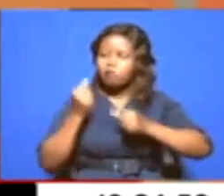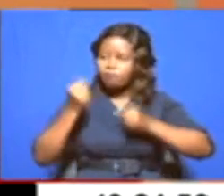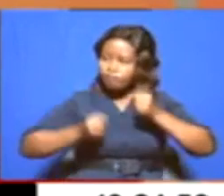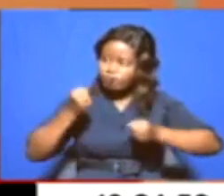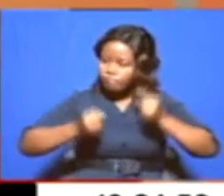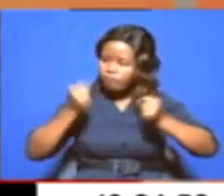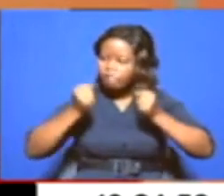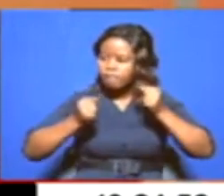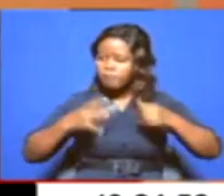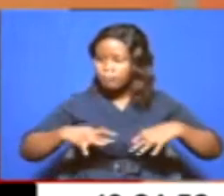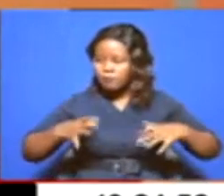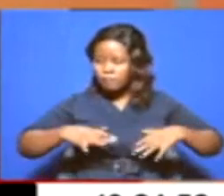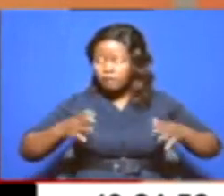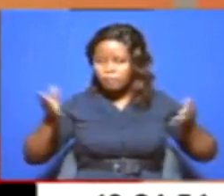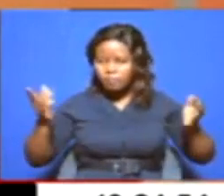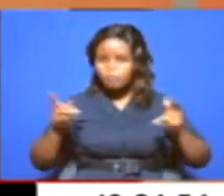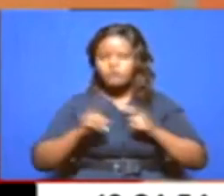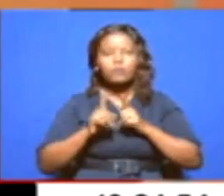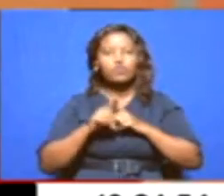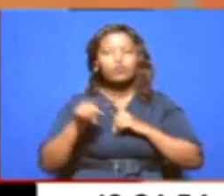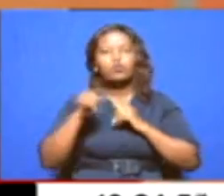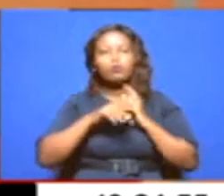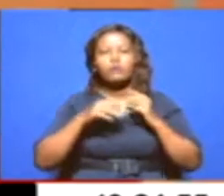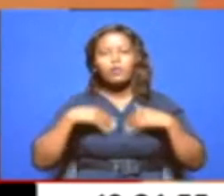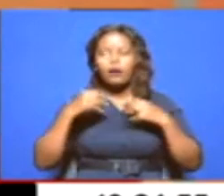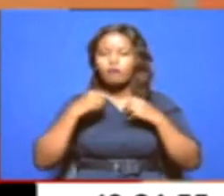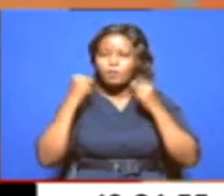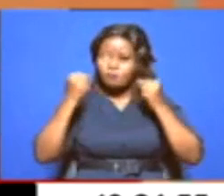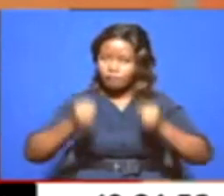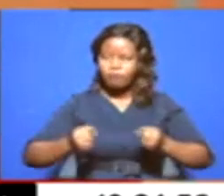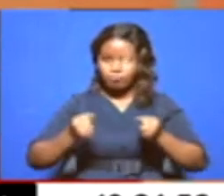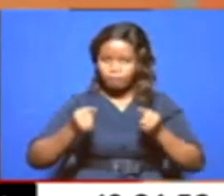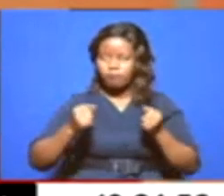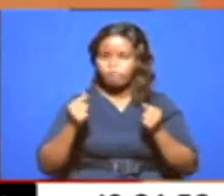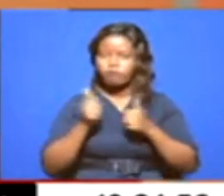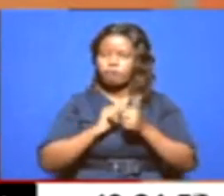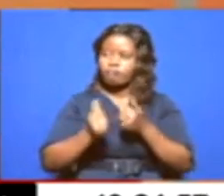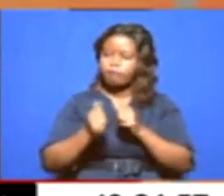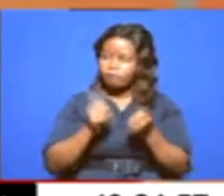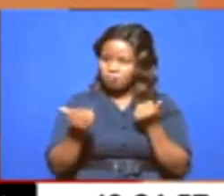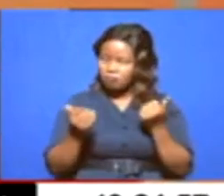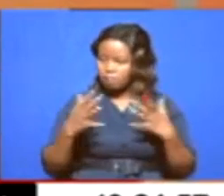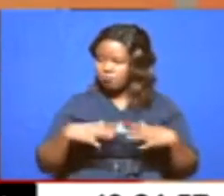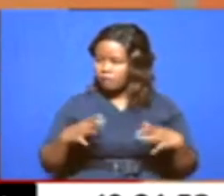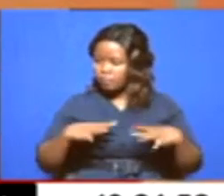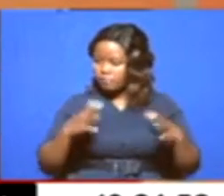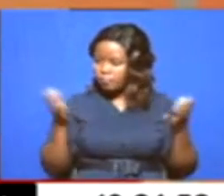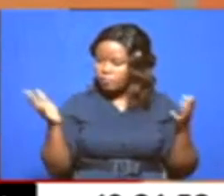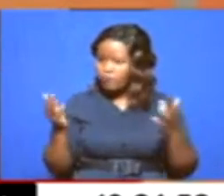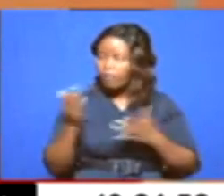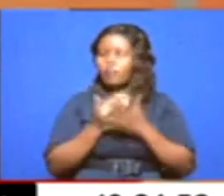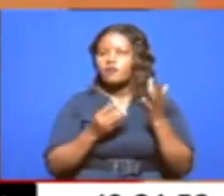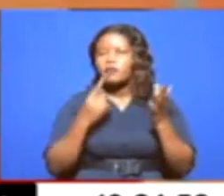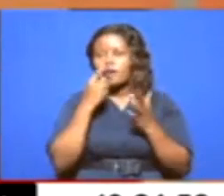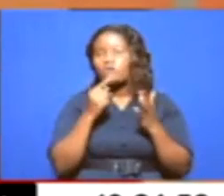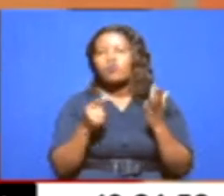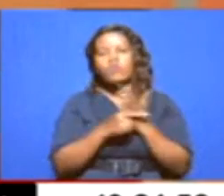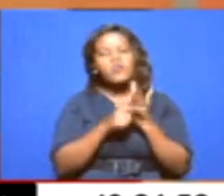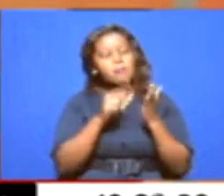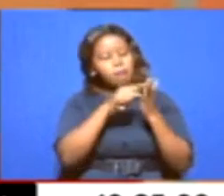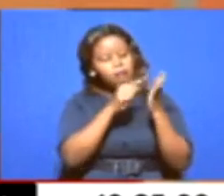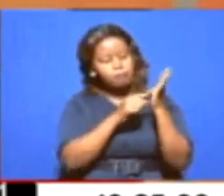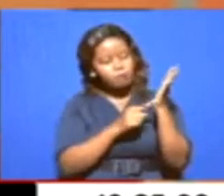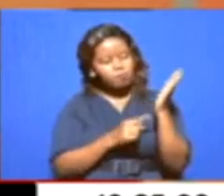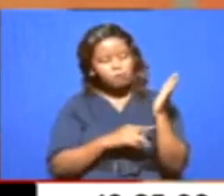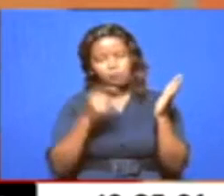have a very strong athletes. And of course, we cannot also forget the athletes that have not been listed there, and they are from Kenya,